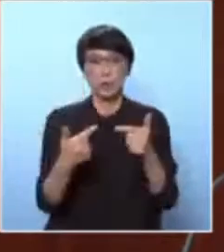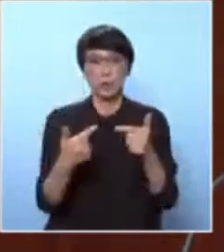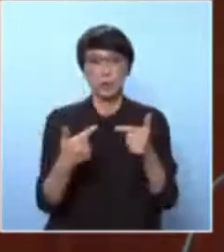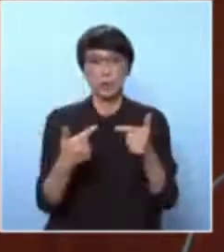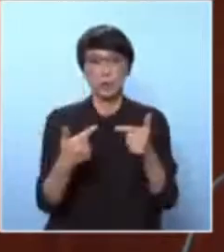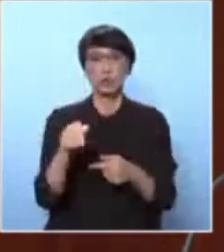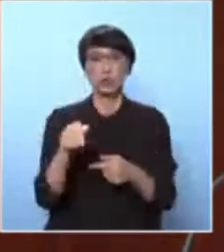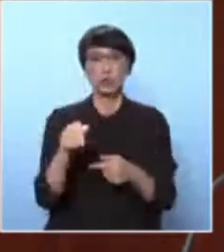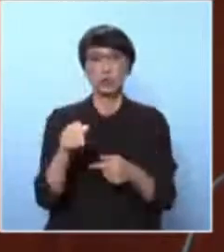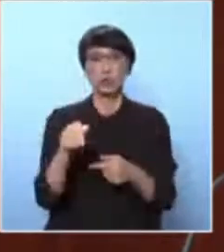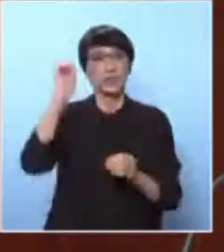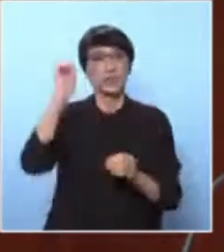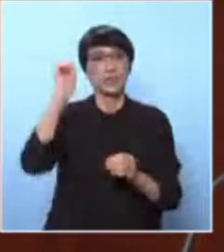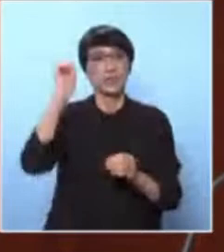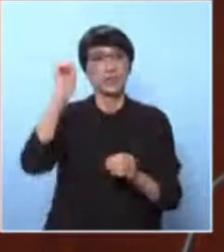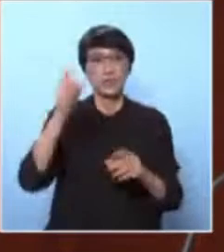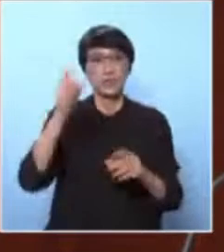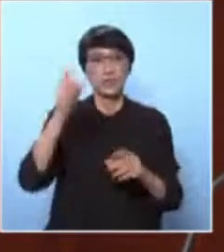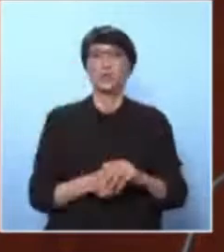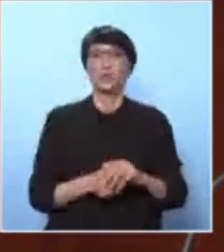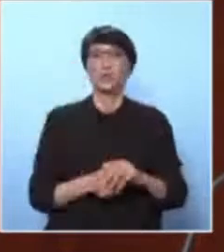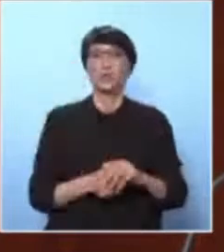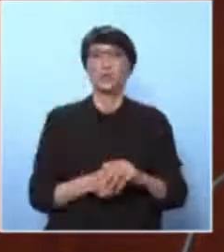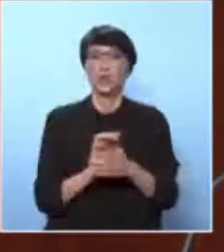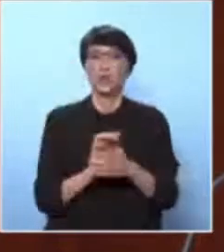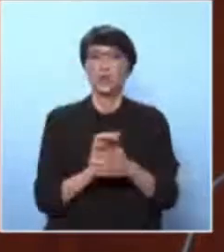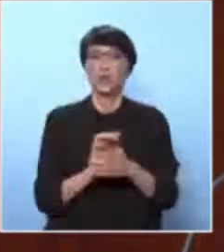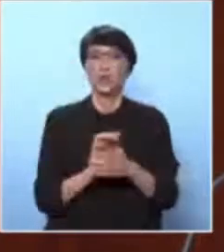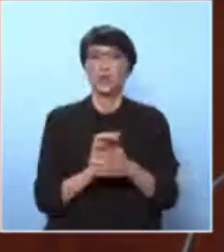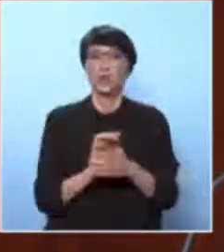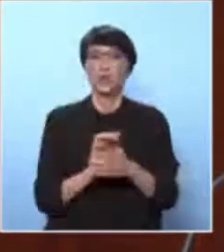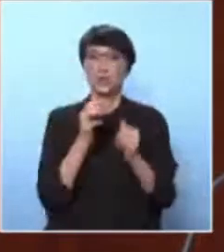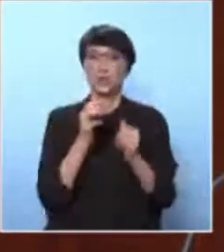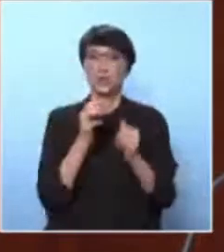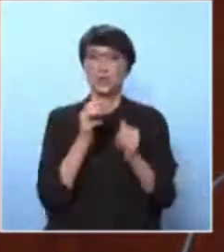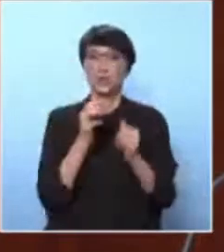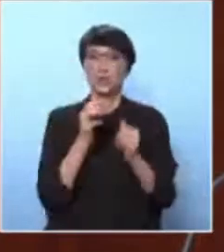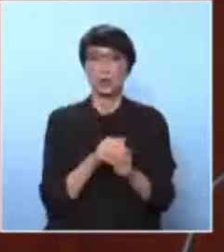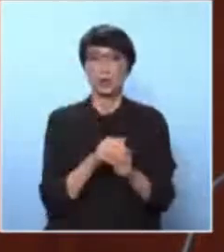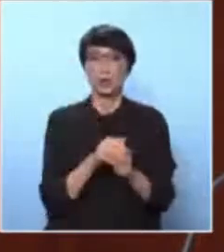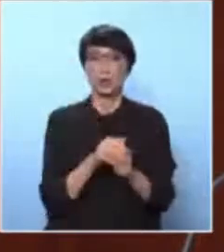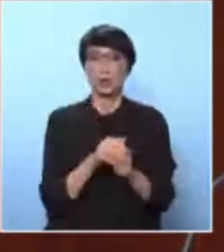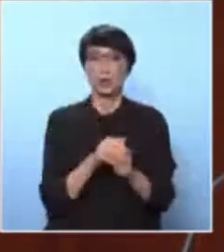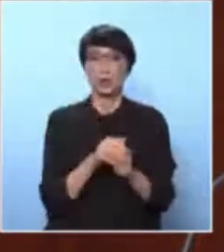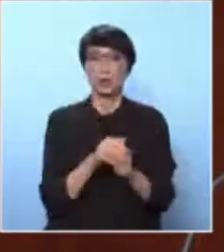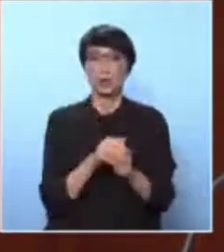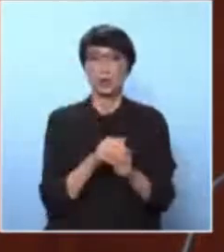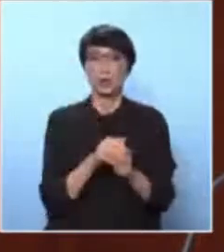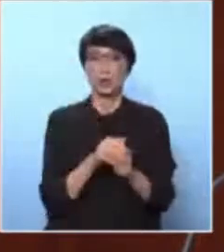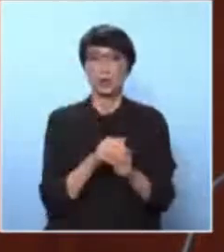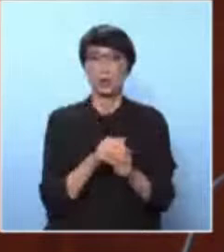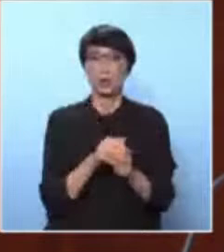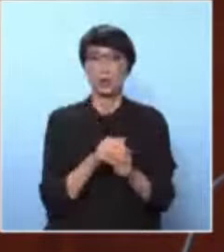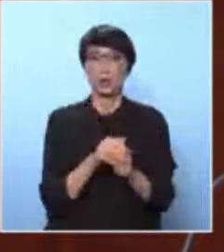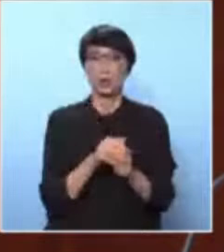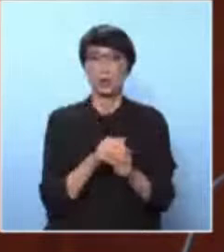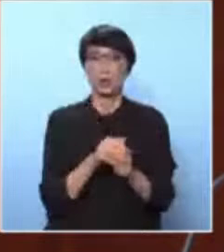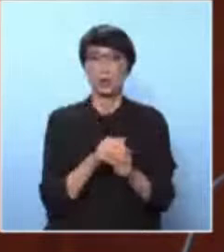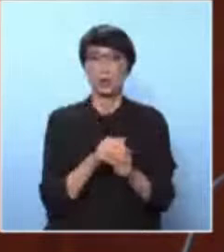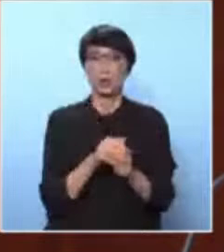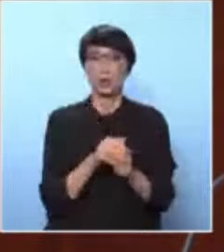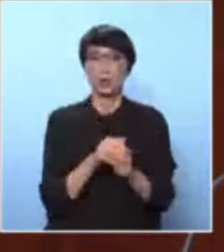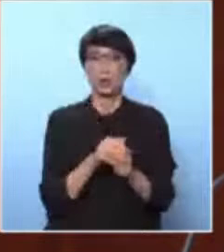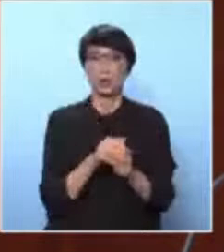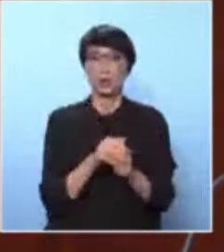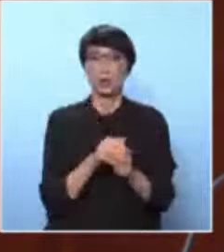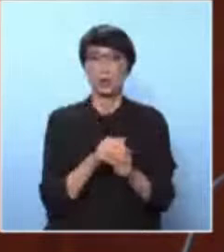enhancement, I have asked the Securities and Futures Commission to work with the HKEX closely